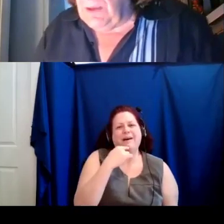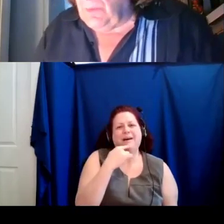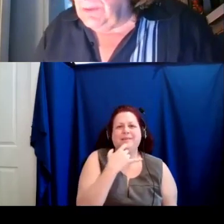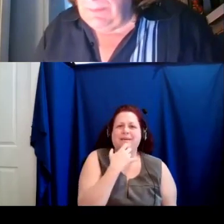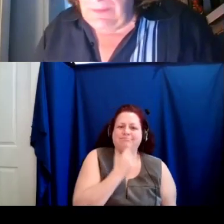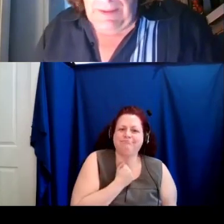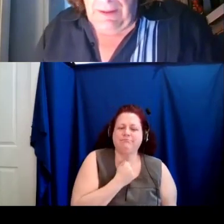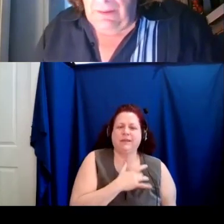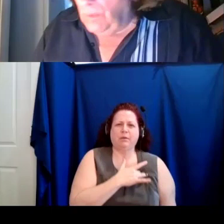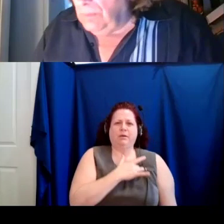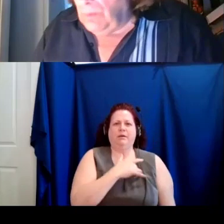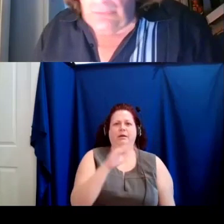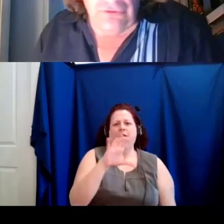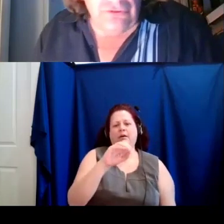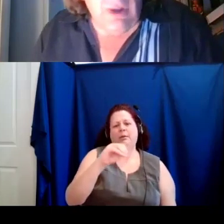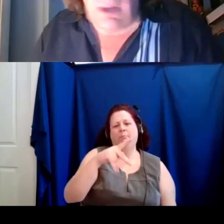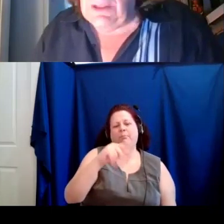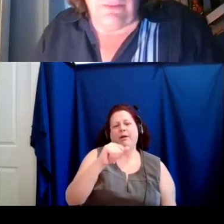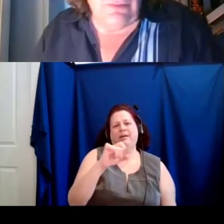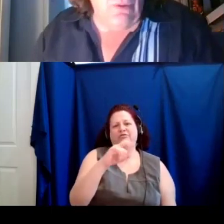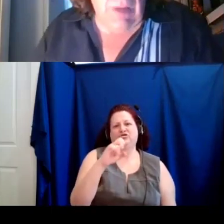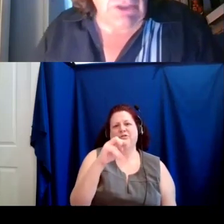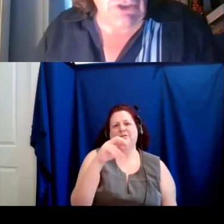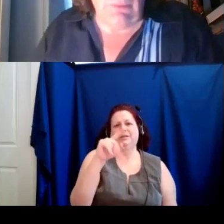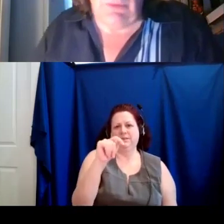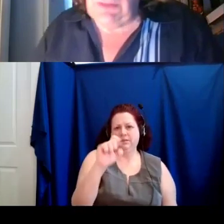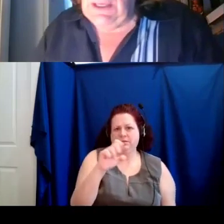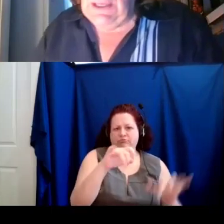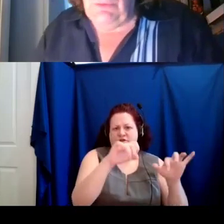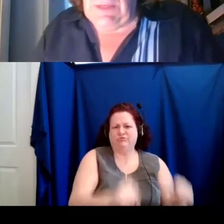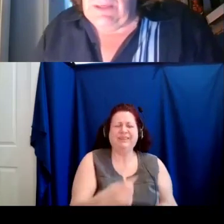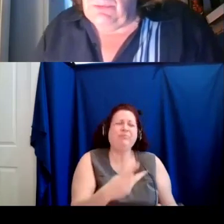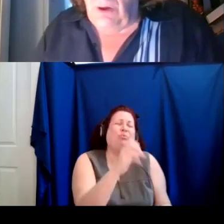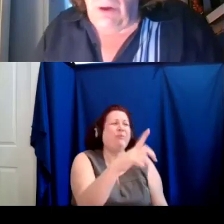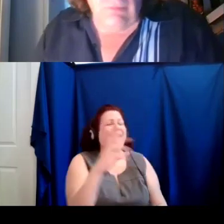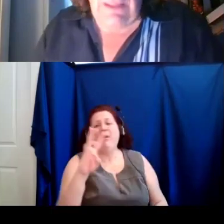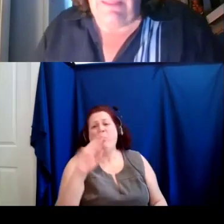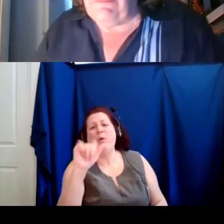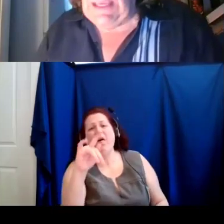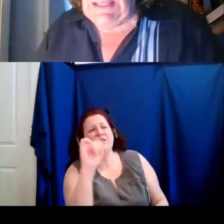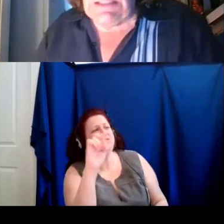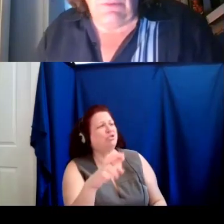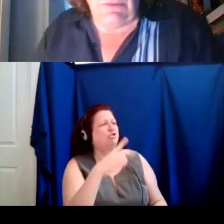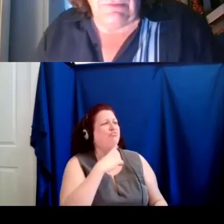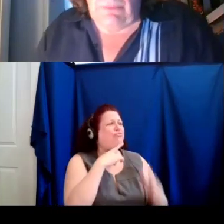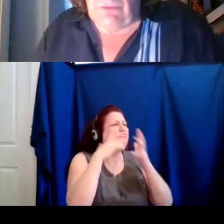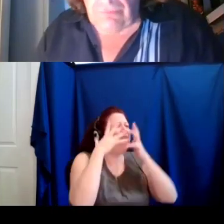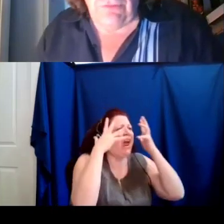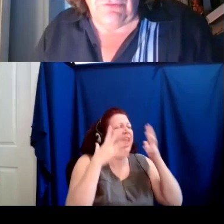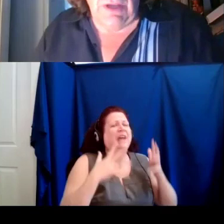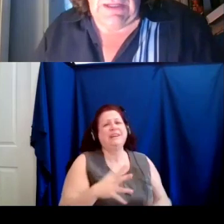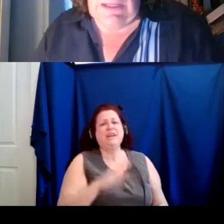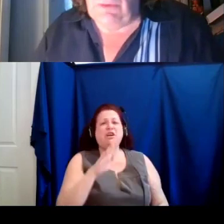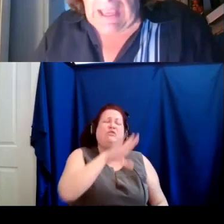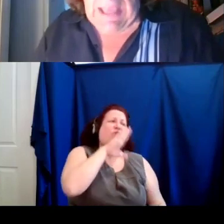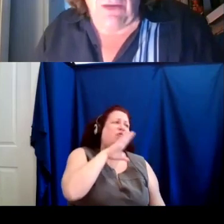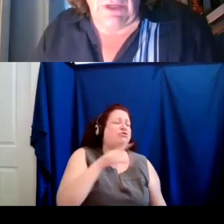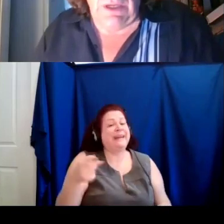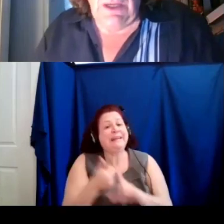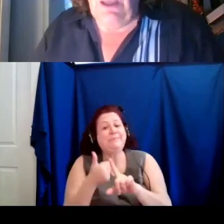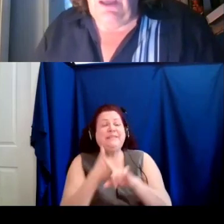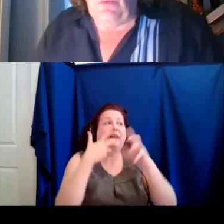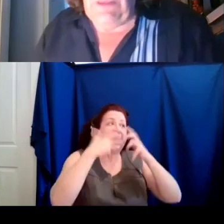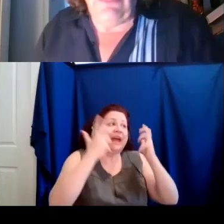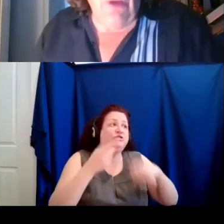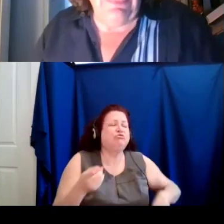things like, well, Walter was struggling so much. He was all red in the face. He was frustrated. He was